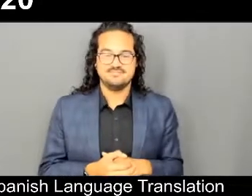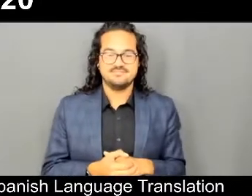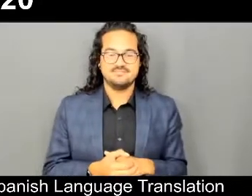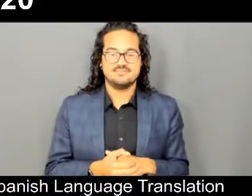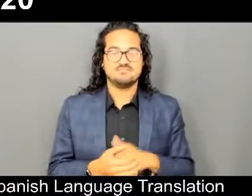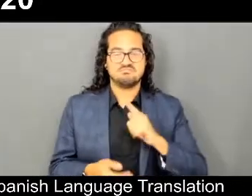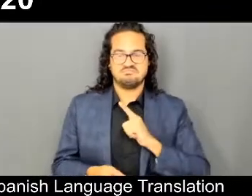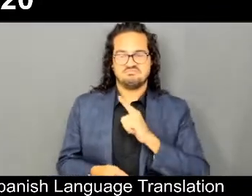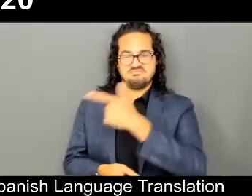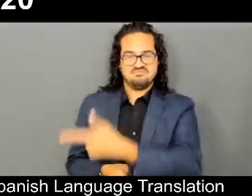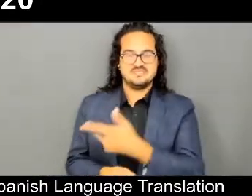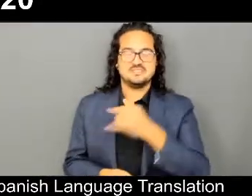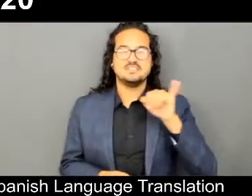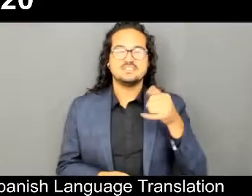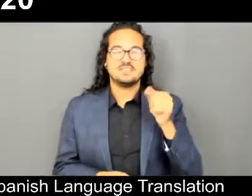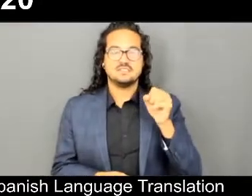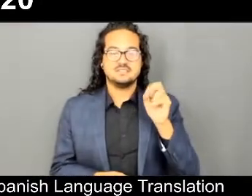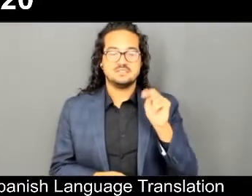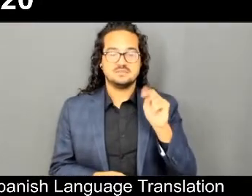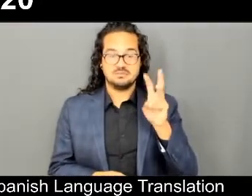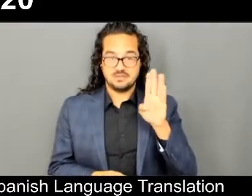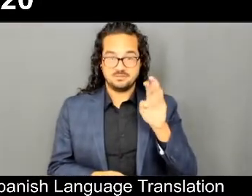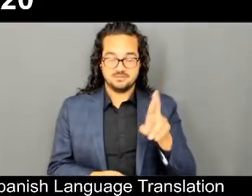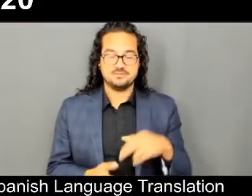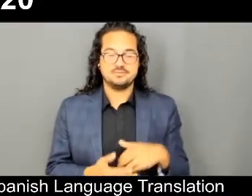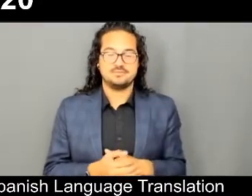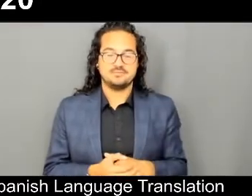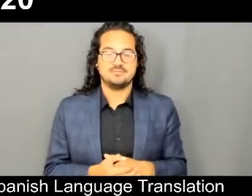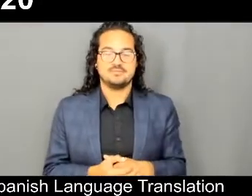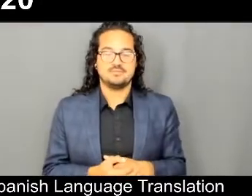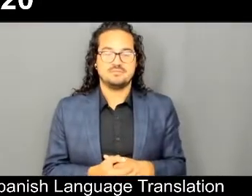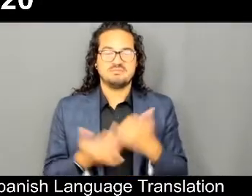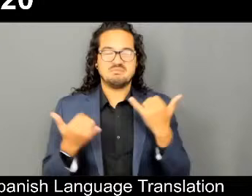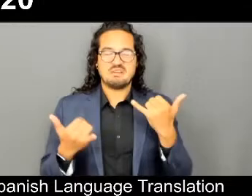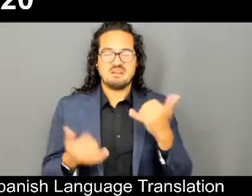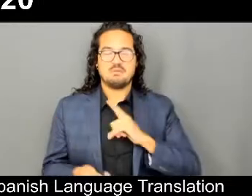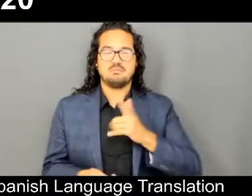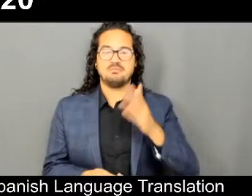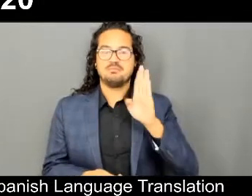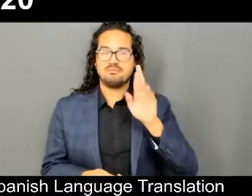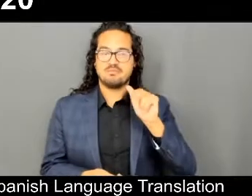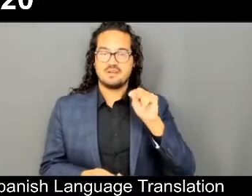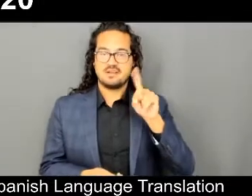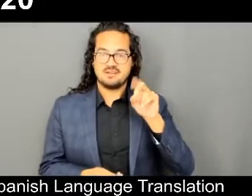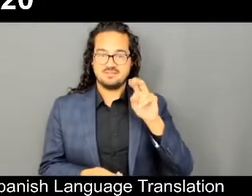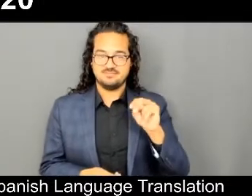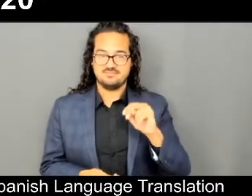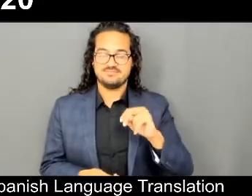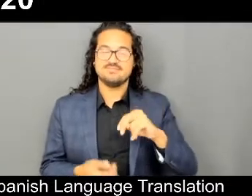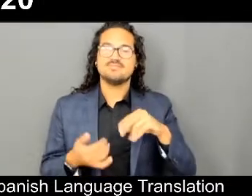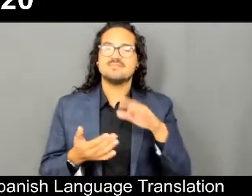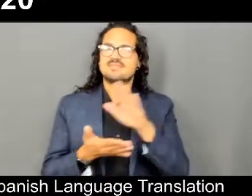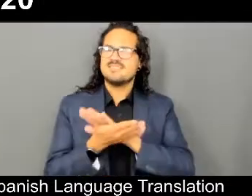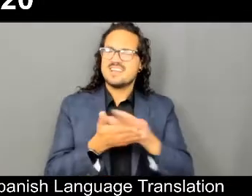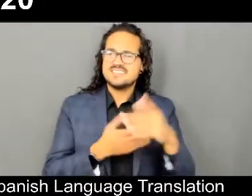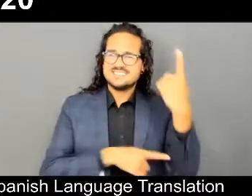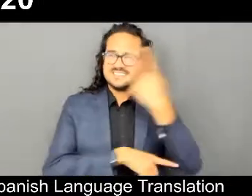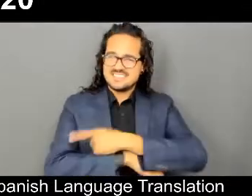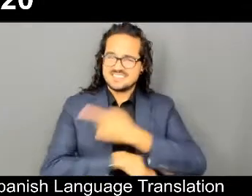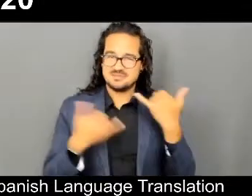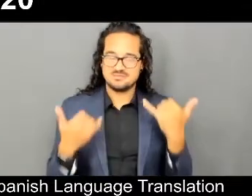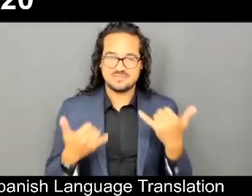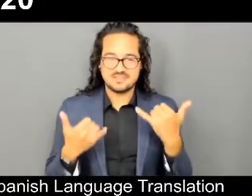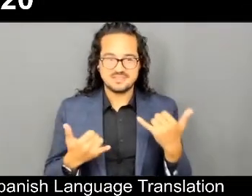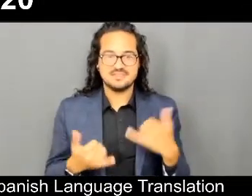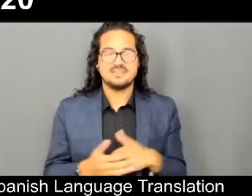Morning, everybody. Another nice day here. Doing some talking with folks at too, looking at the camera there that's